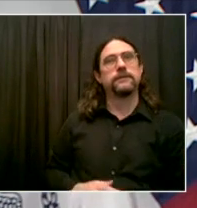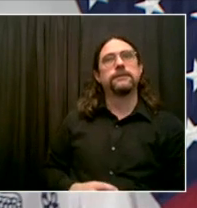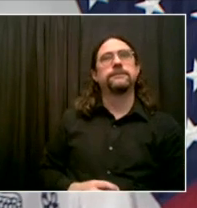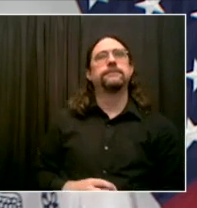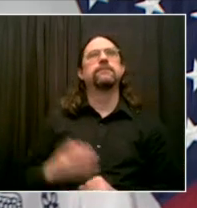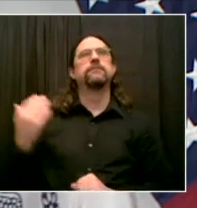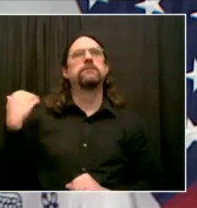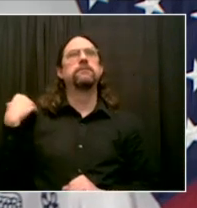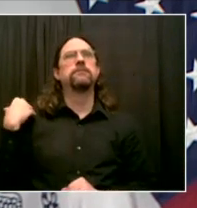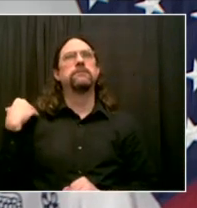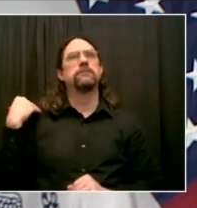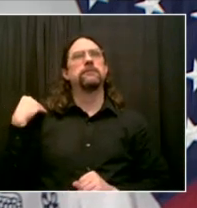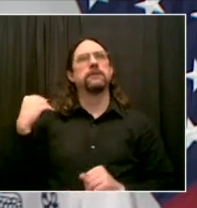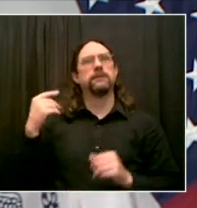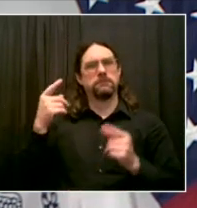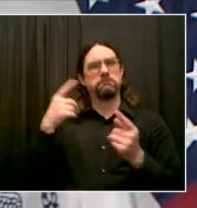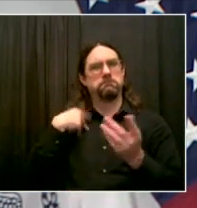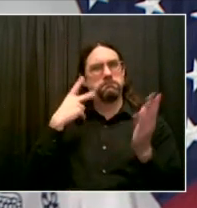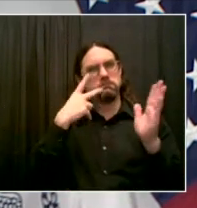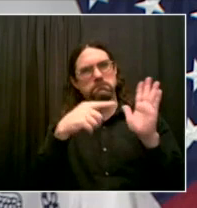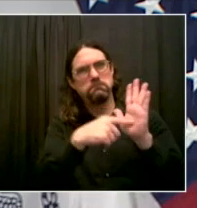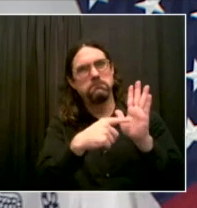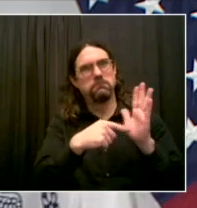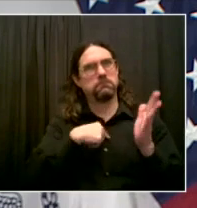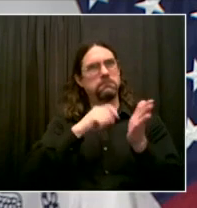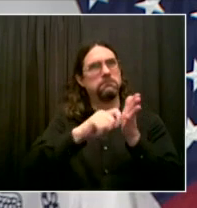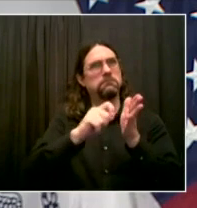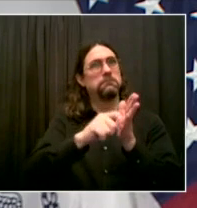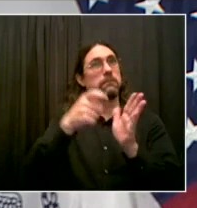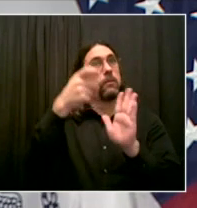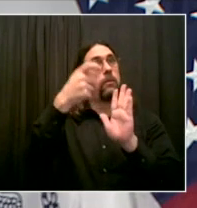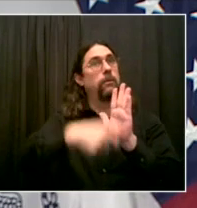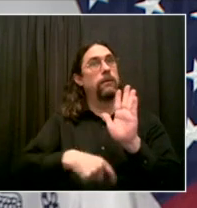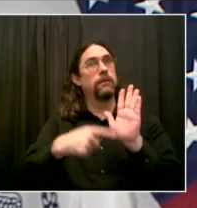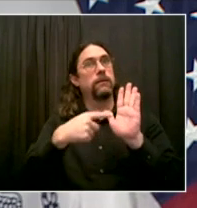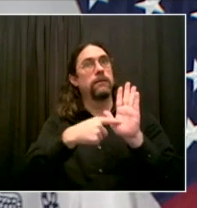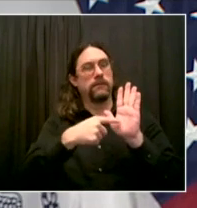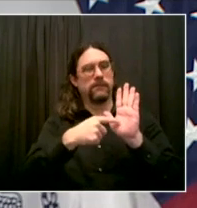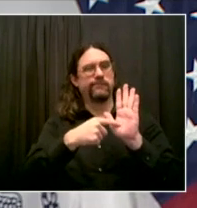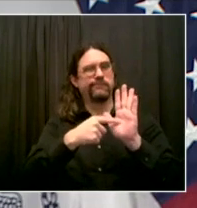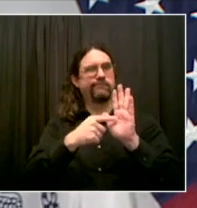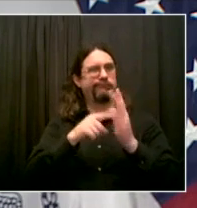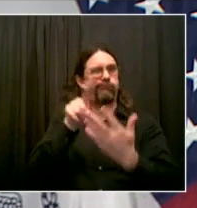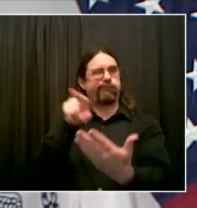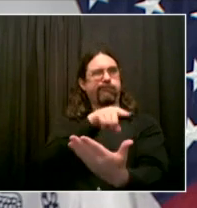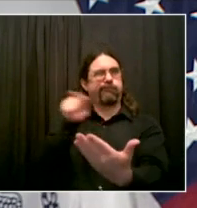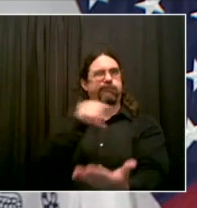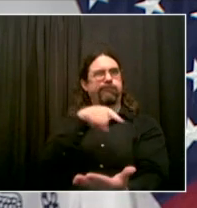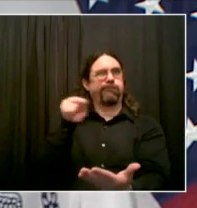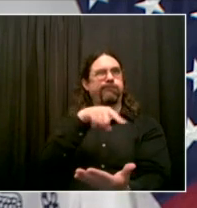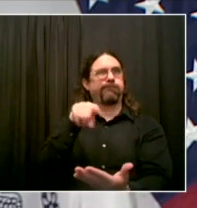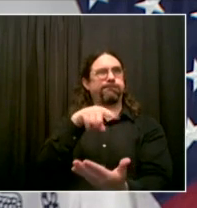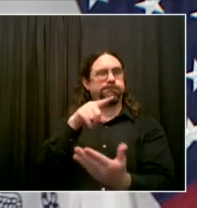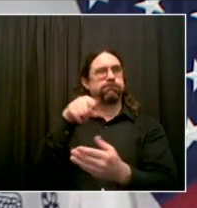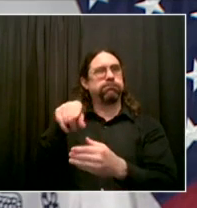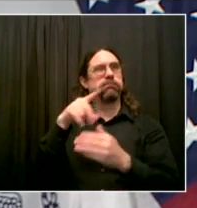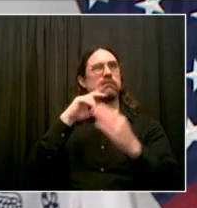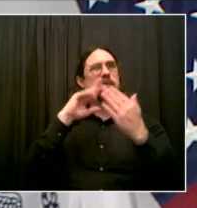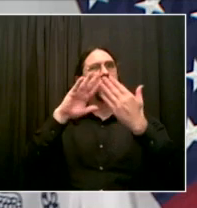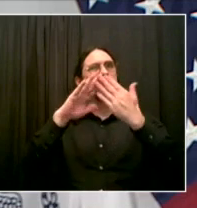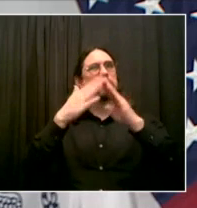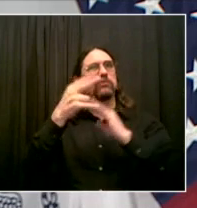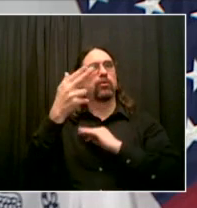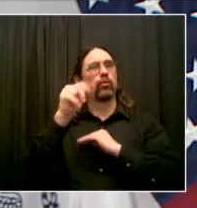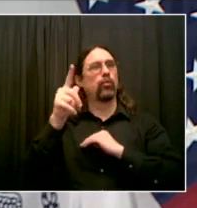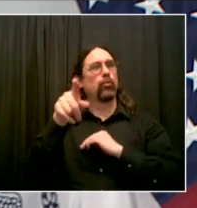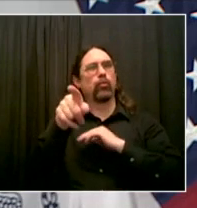you said, well, you know, I have a phone, I can work from anywhere. This was a quote you gave to the New York Times and before COVID, that you